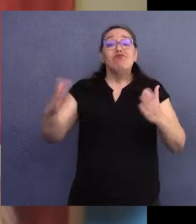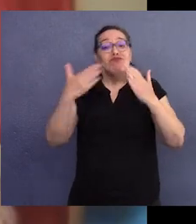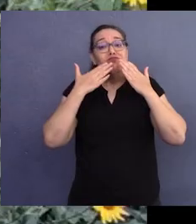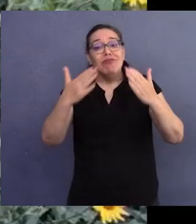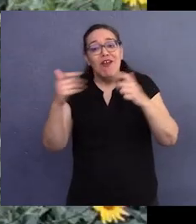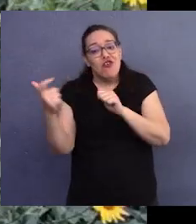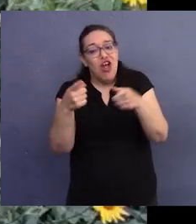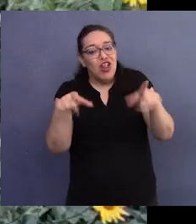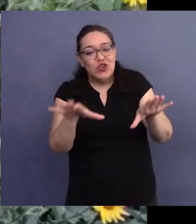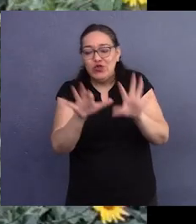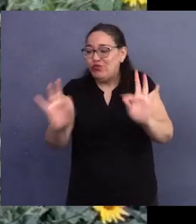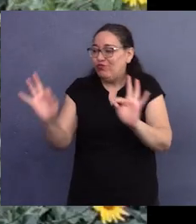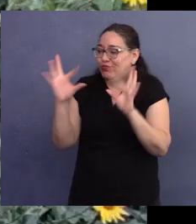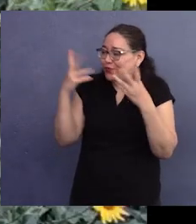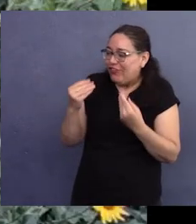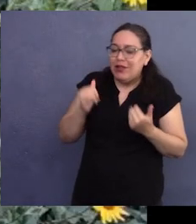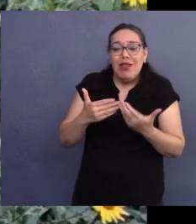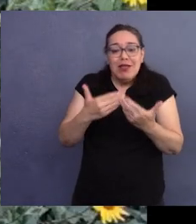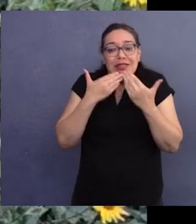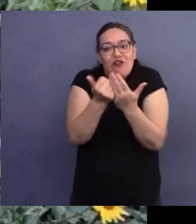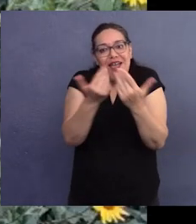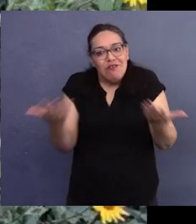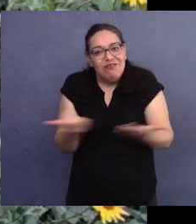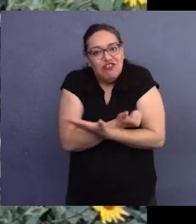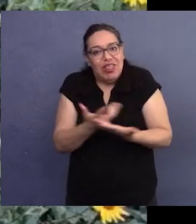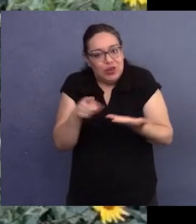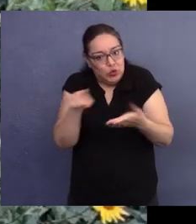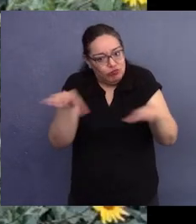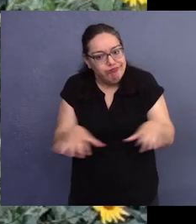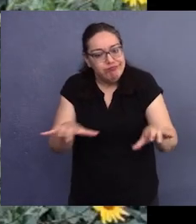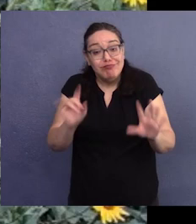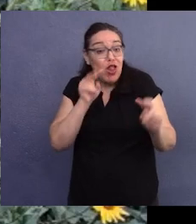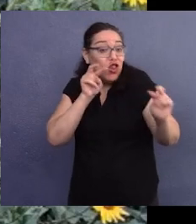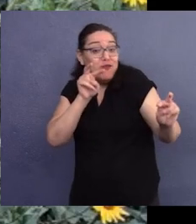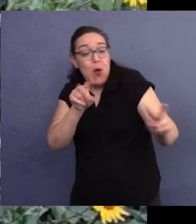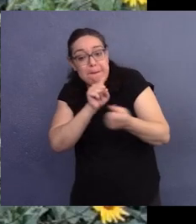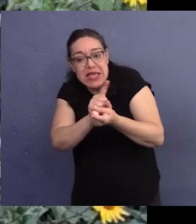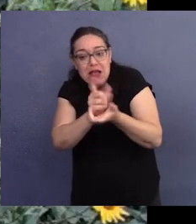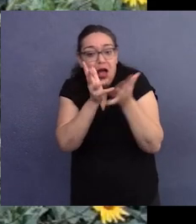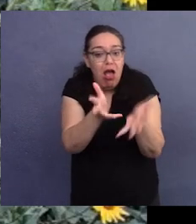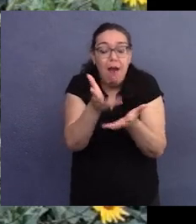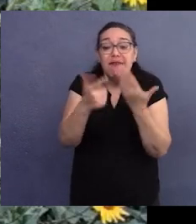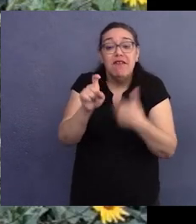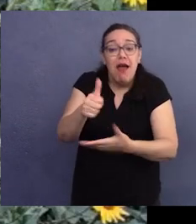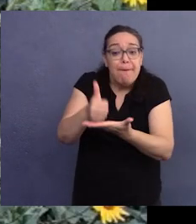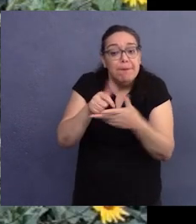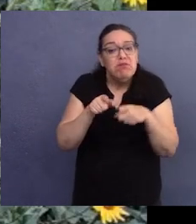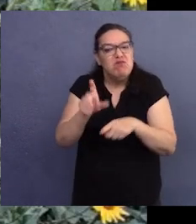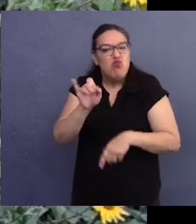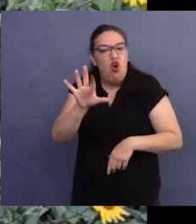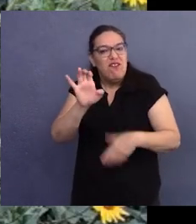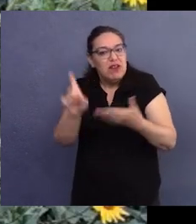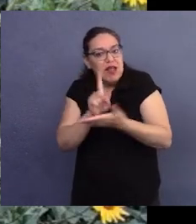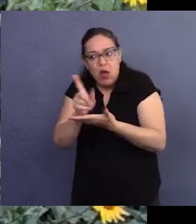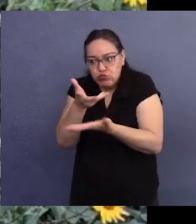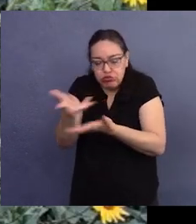I know exactly, totally. Thank you for all you do. I look forward to maybe if you need help during office hours, we'll get that going.